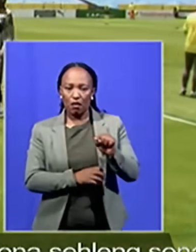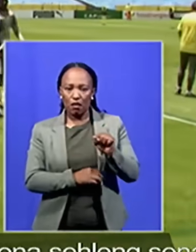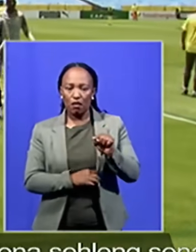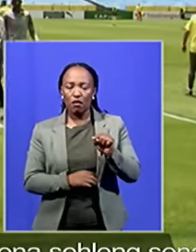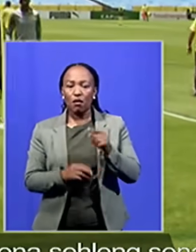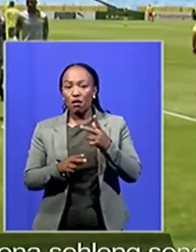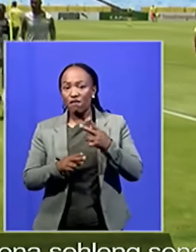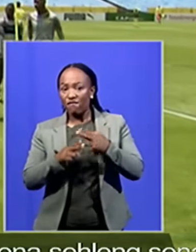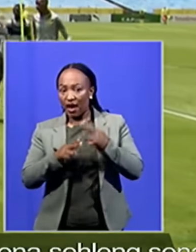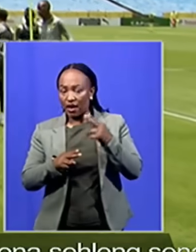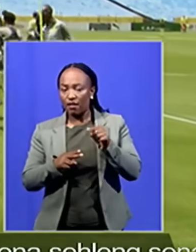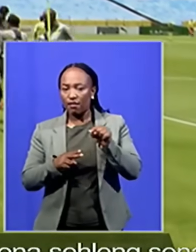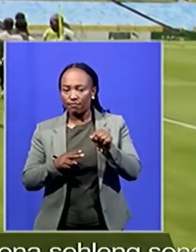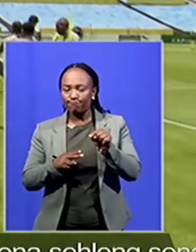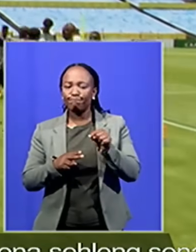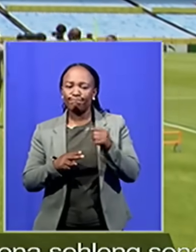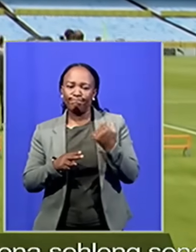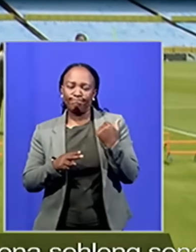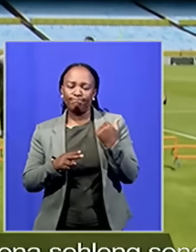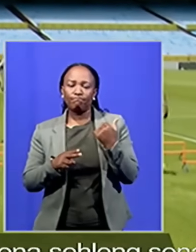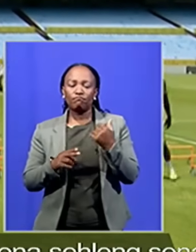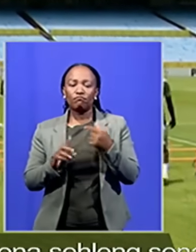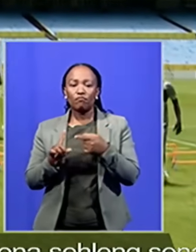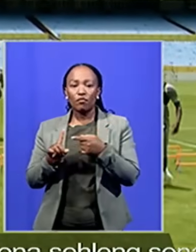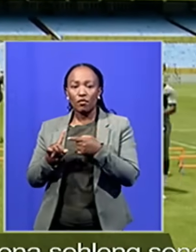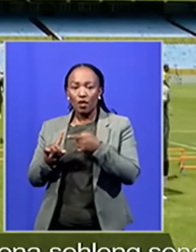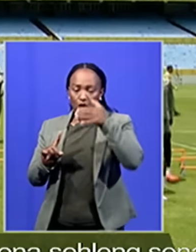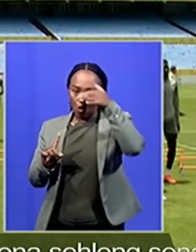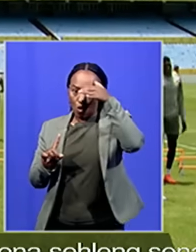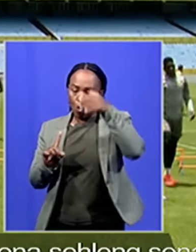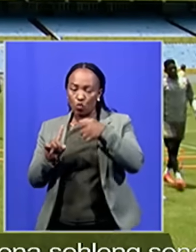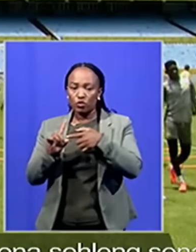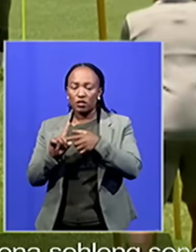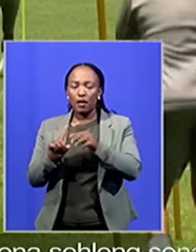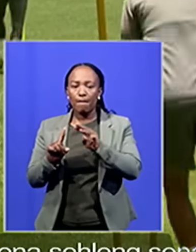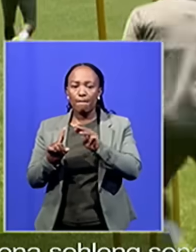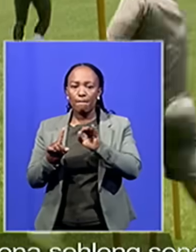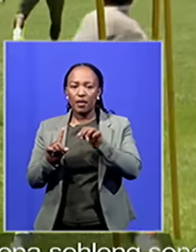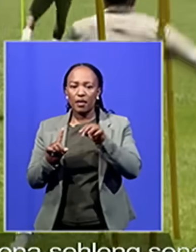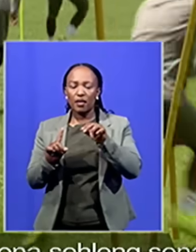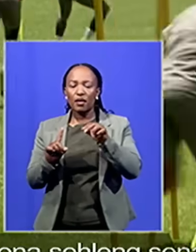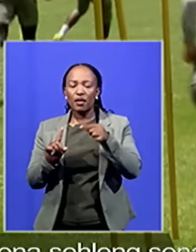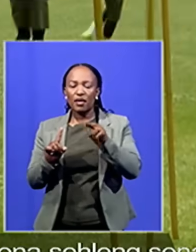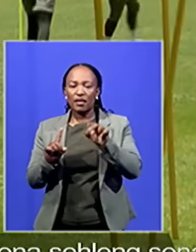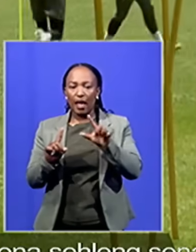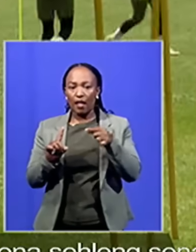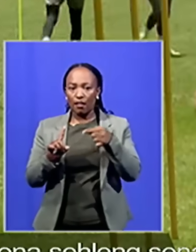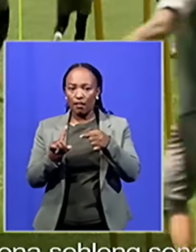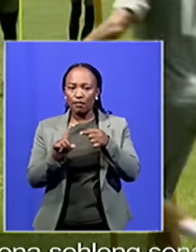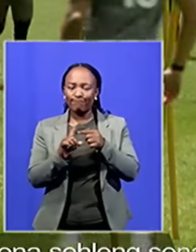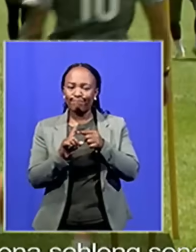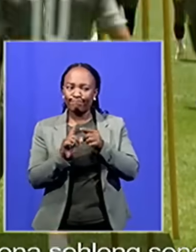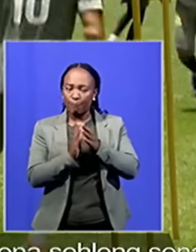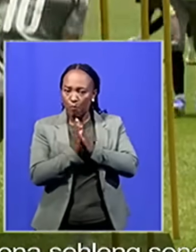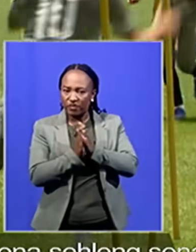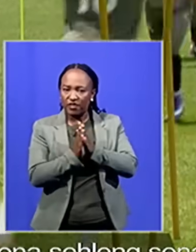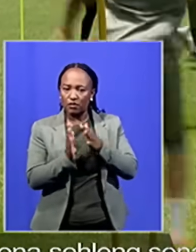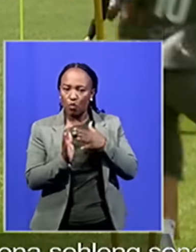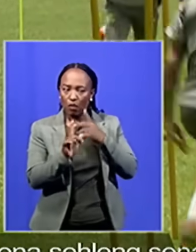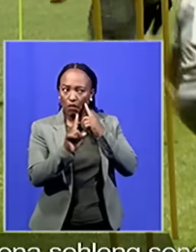fihleletše di-finale gomme mohlahli Miguel Cardoso o re ba ikemišeditše go tšwelela. Expectations is that